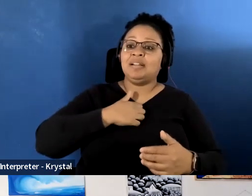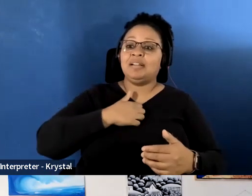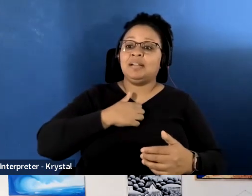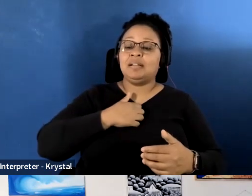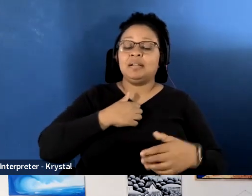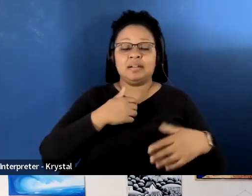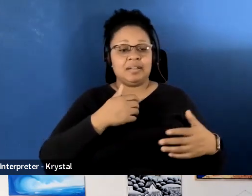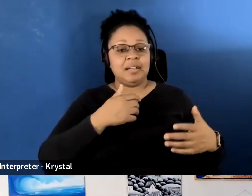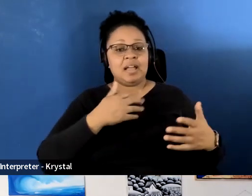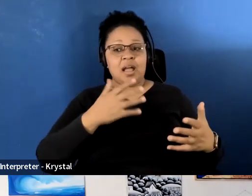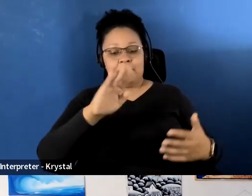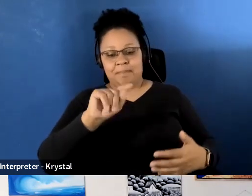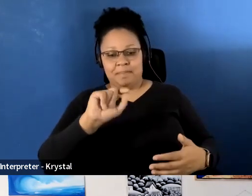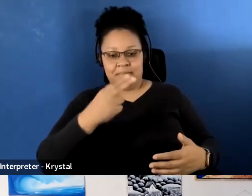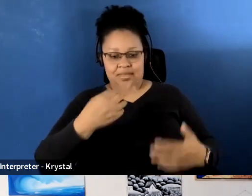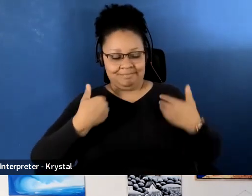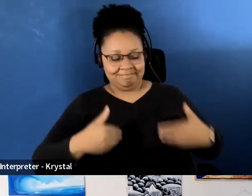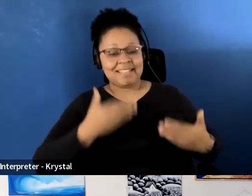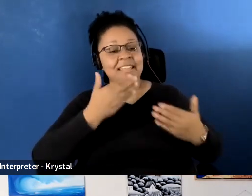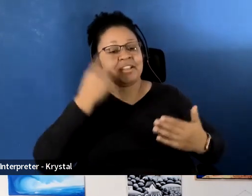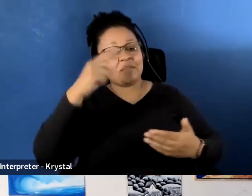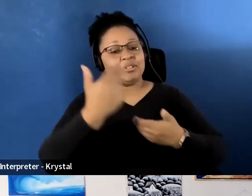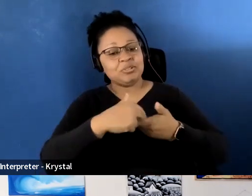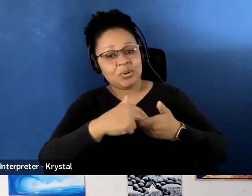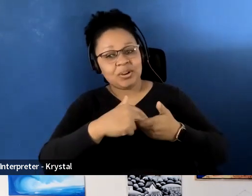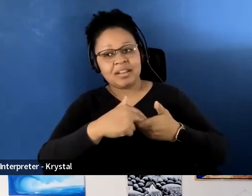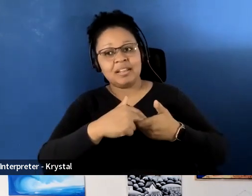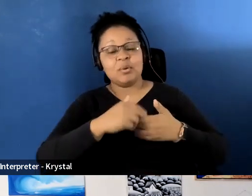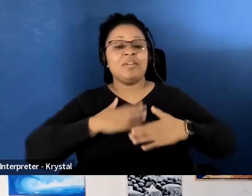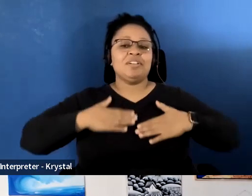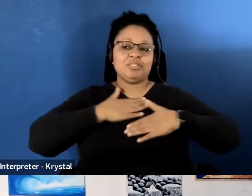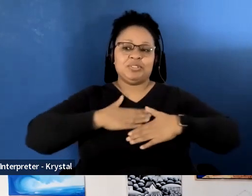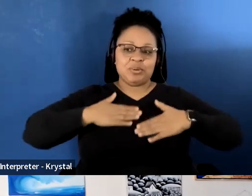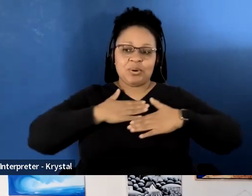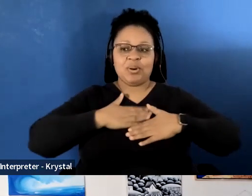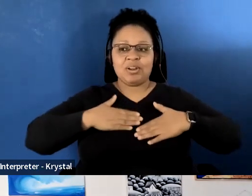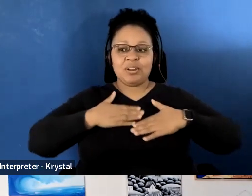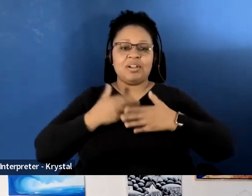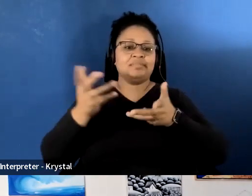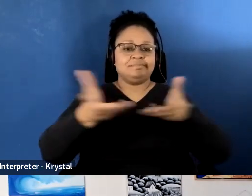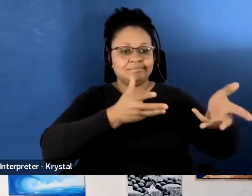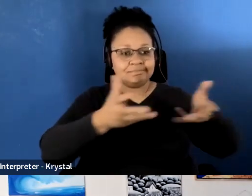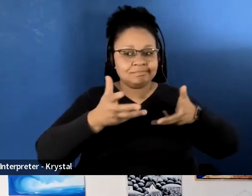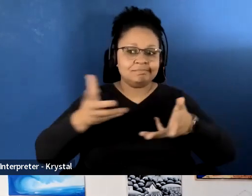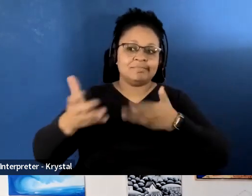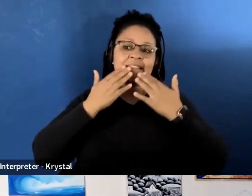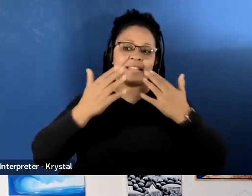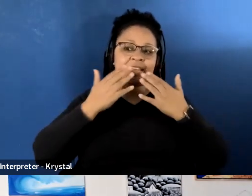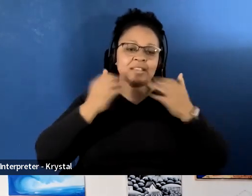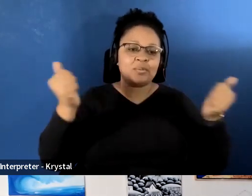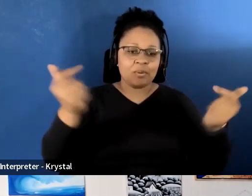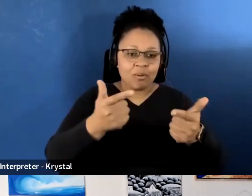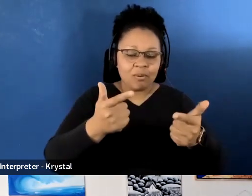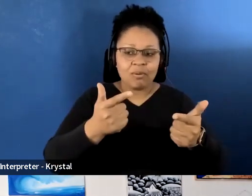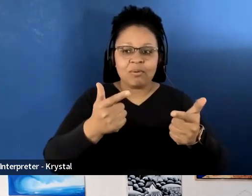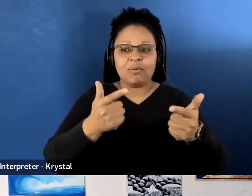I'd just like to thank you for joining this session. We've enjoyed the conversation. Thanks